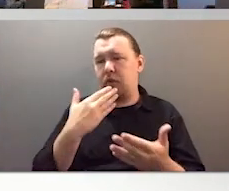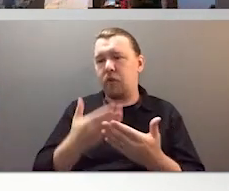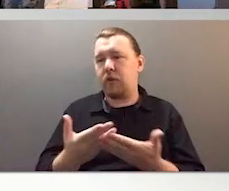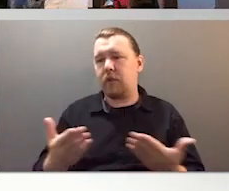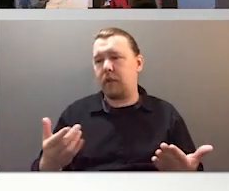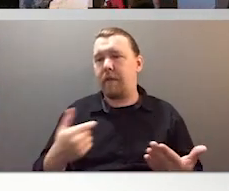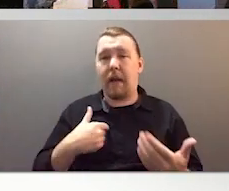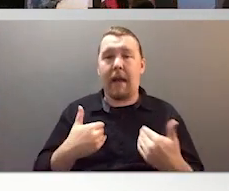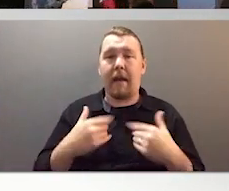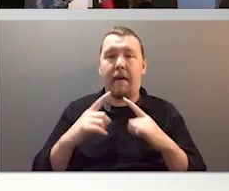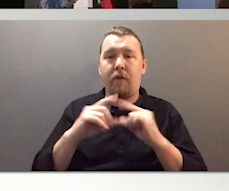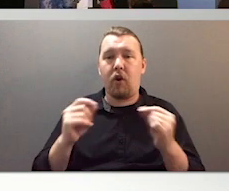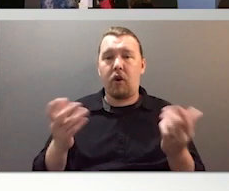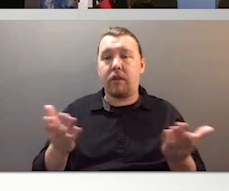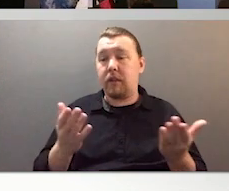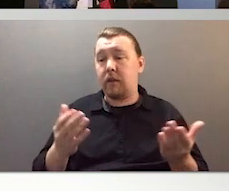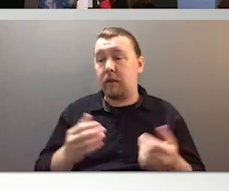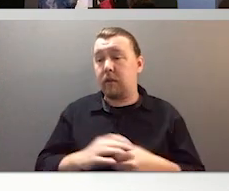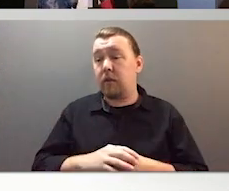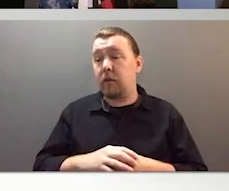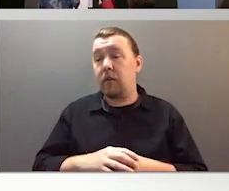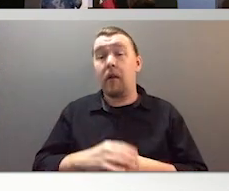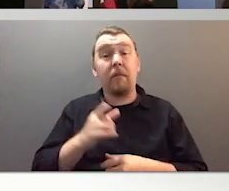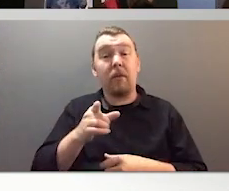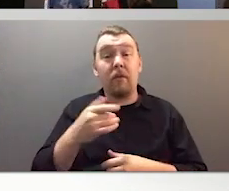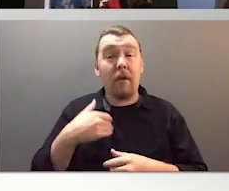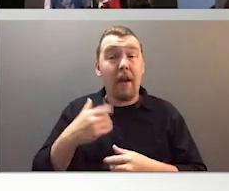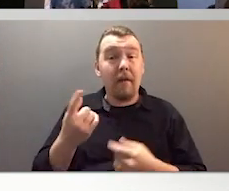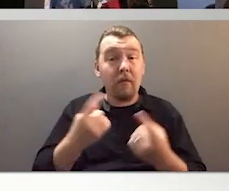a school district that wants somebody to come do a lecture,